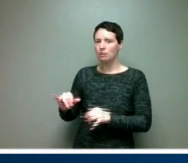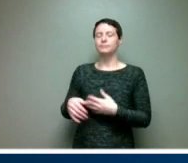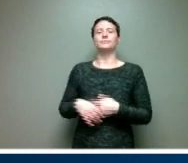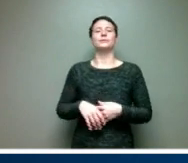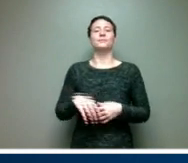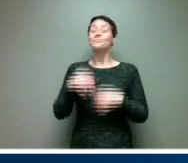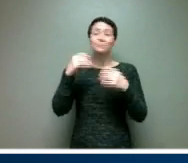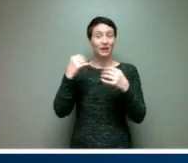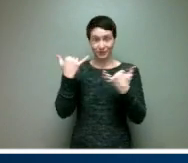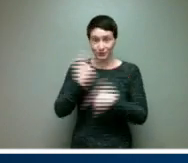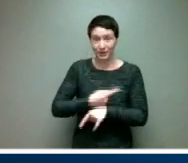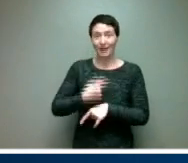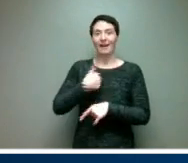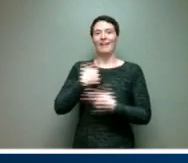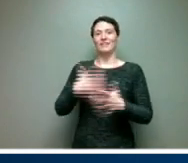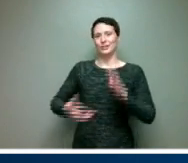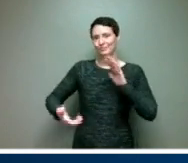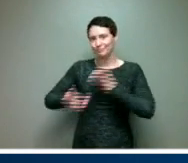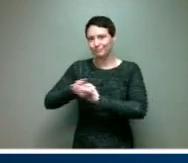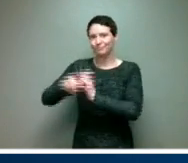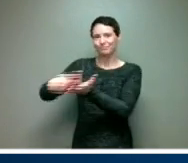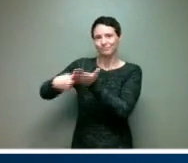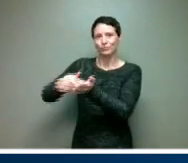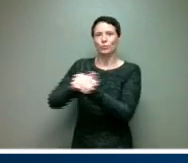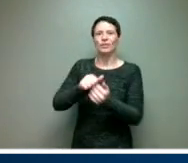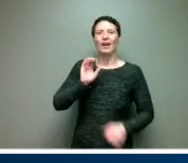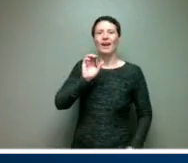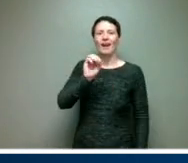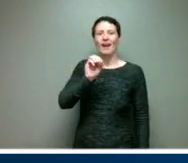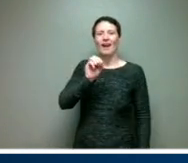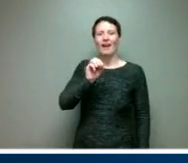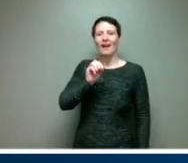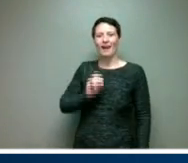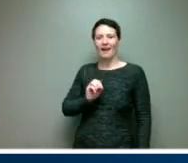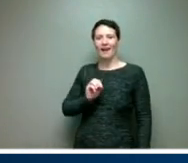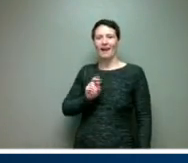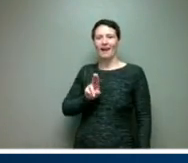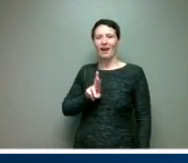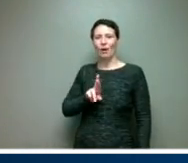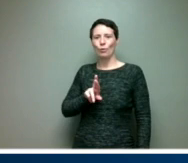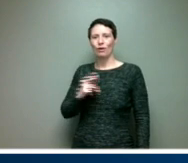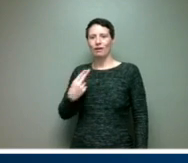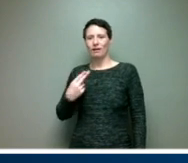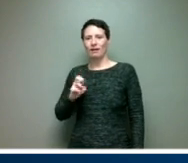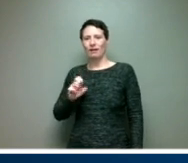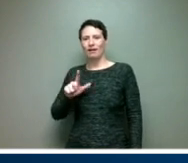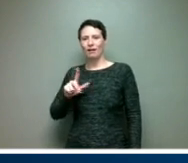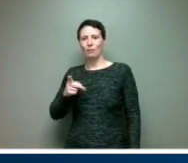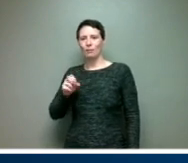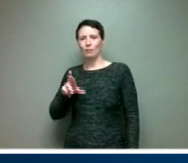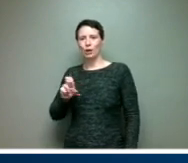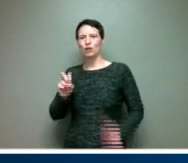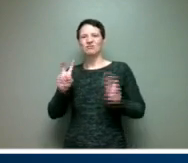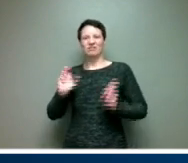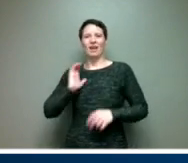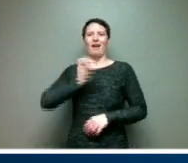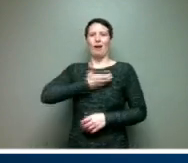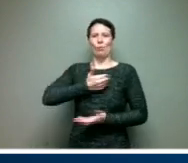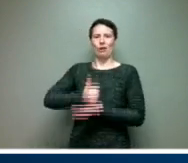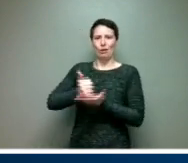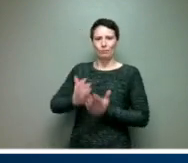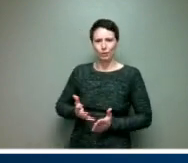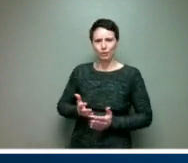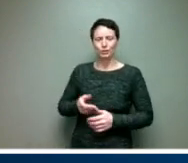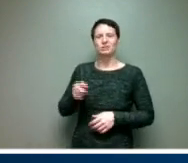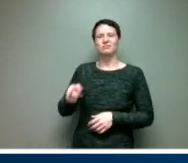at 4576 Morse Road. And they have volunteer teachers